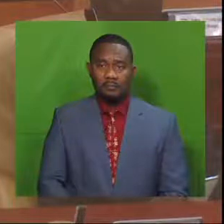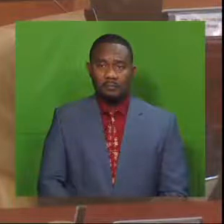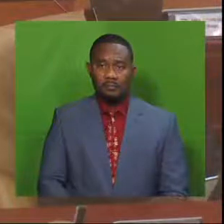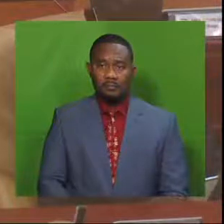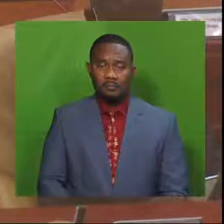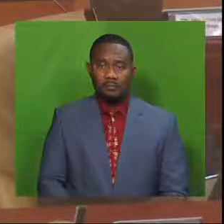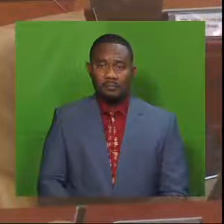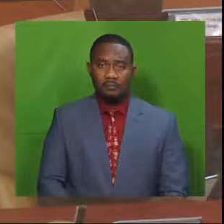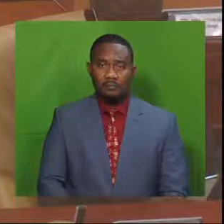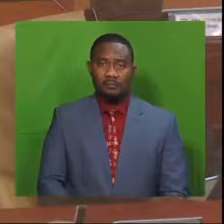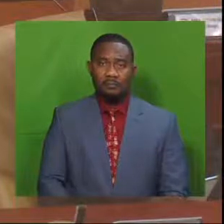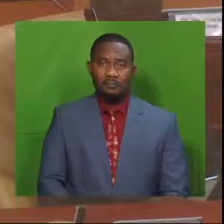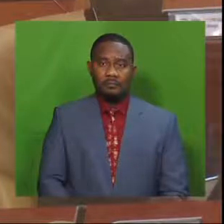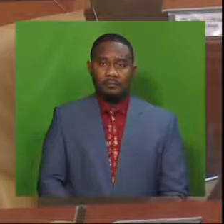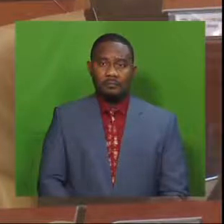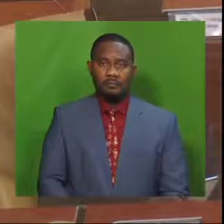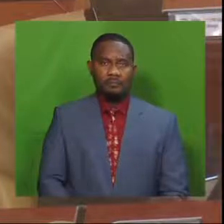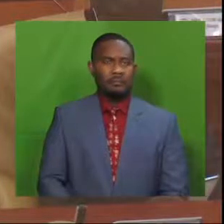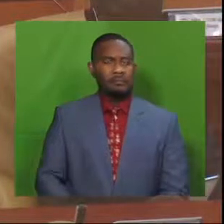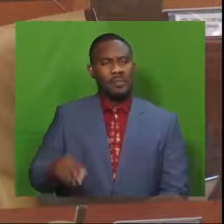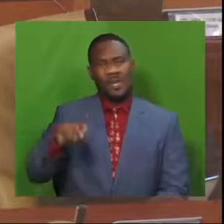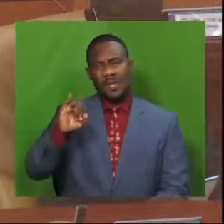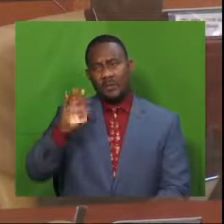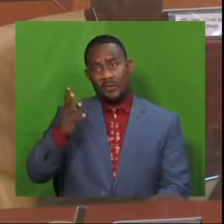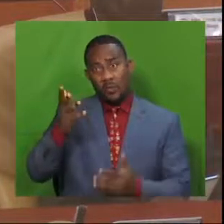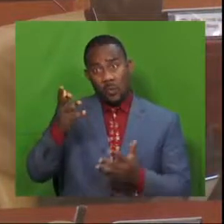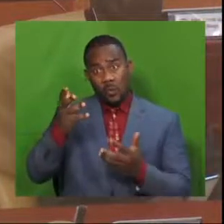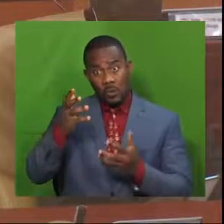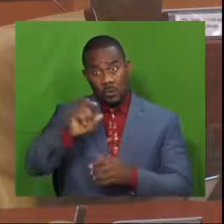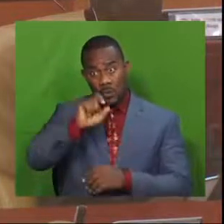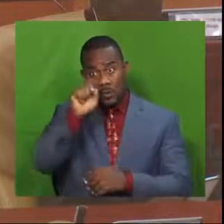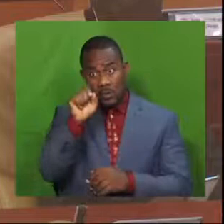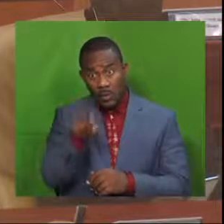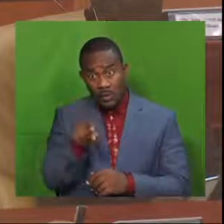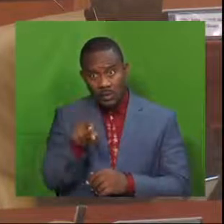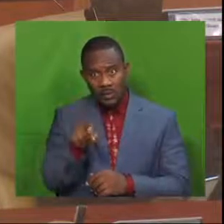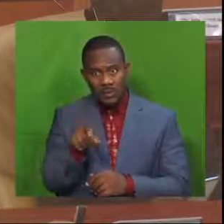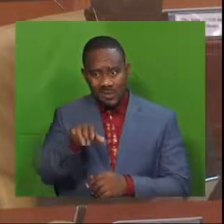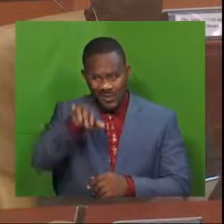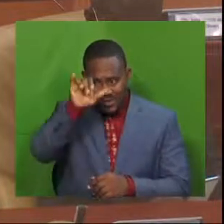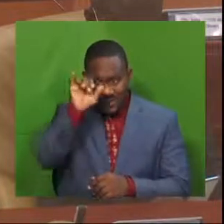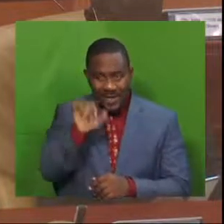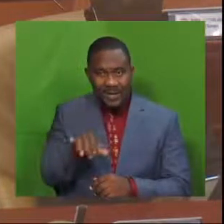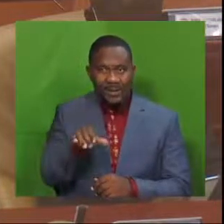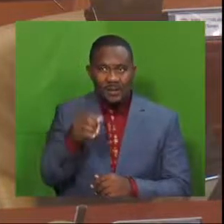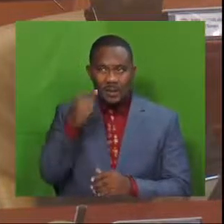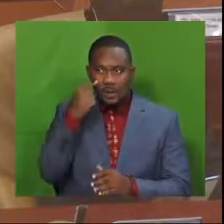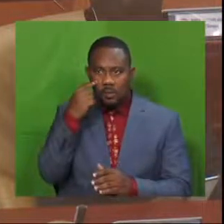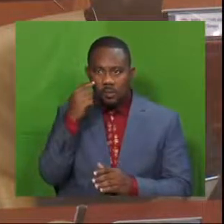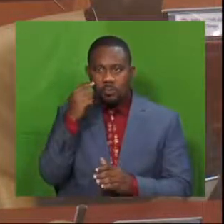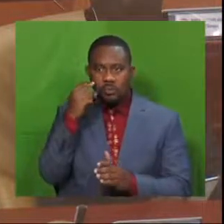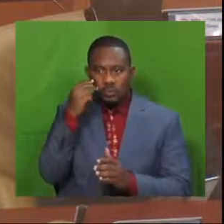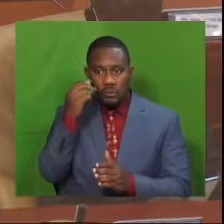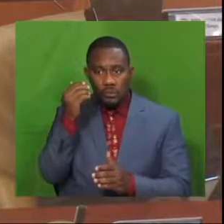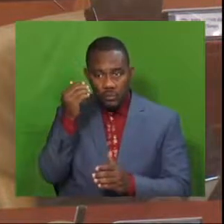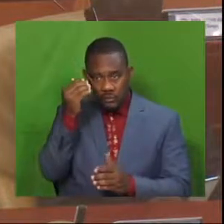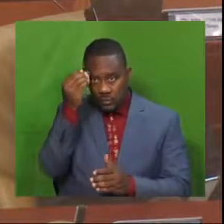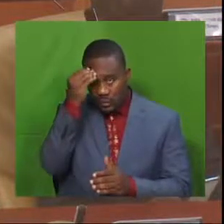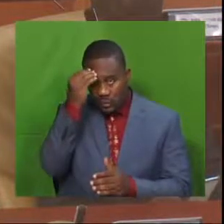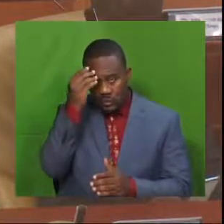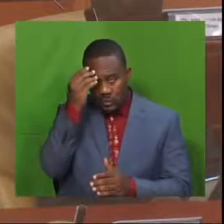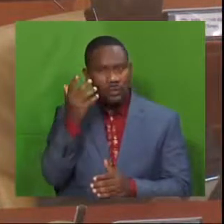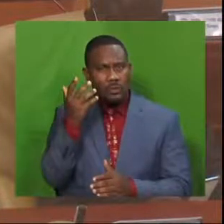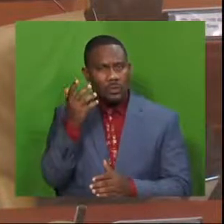notice of intention to ask a question shall be given by delivery of the